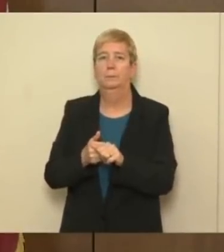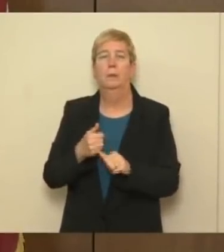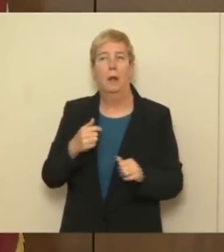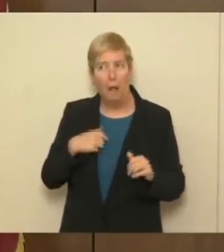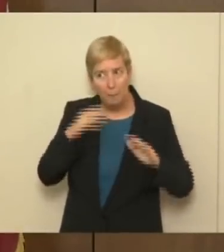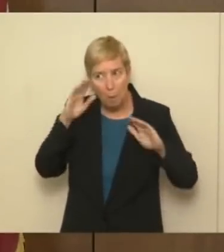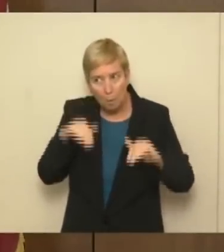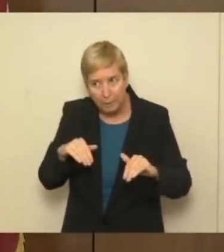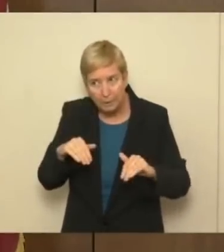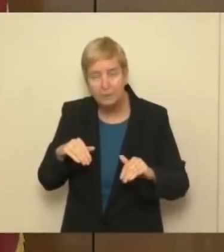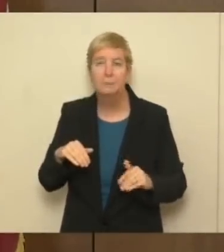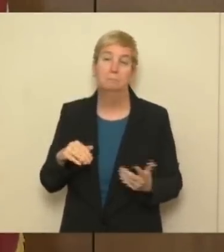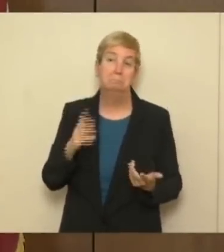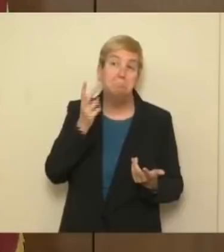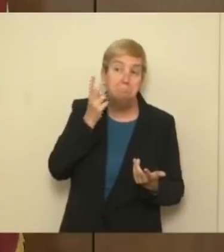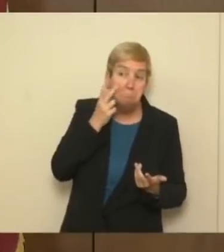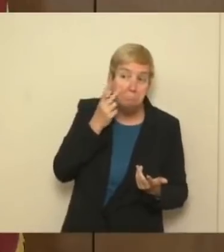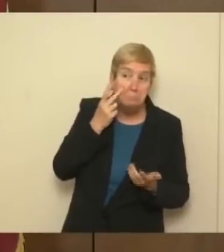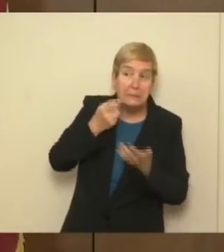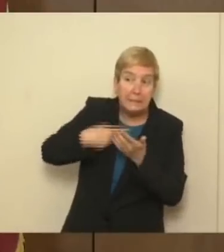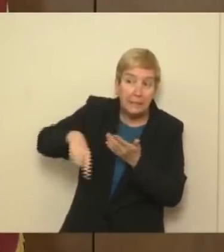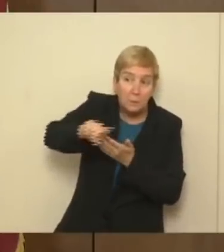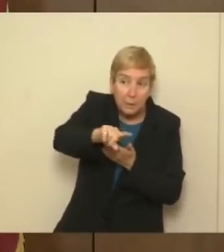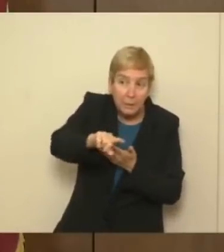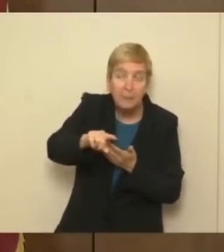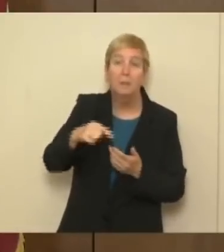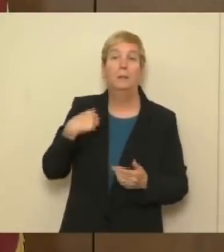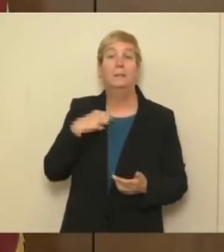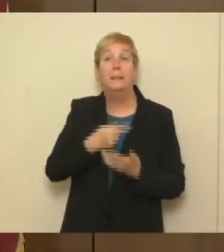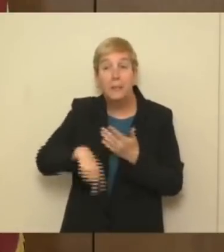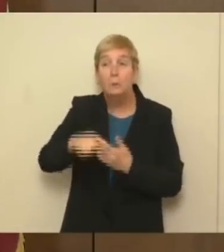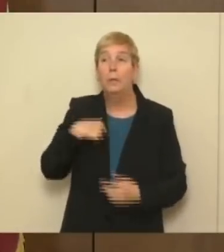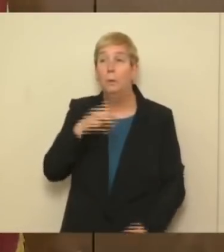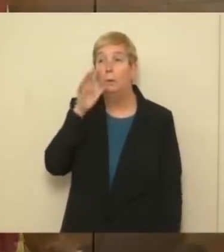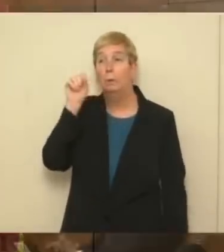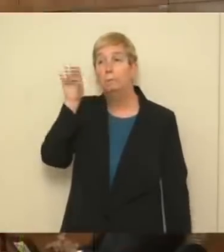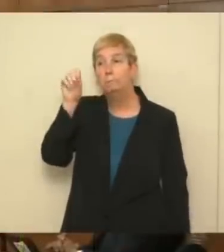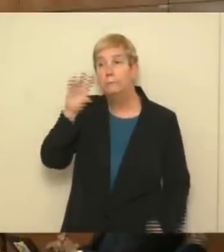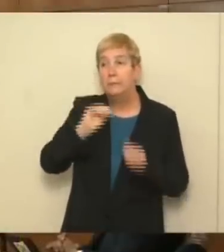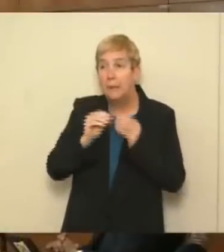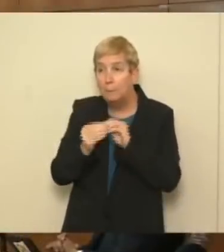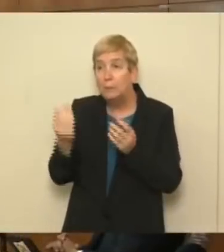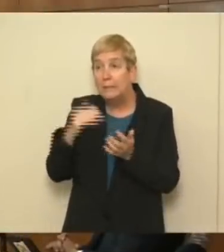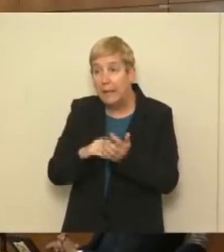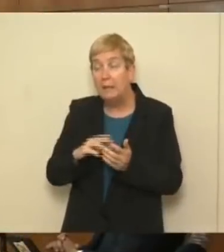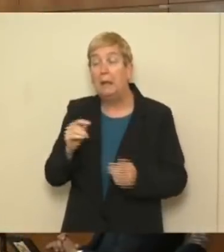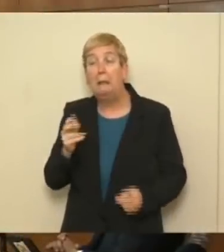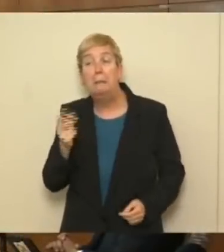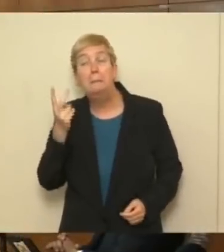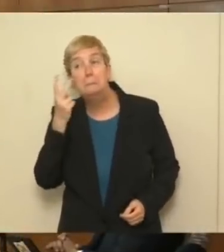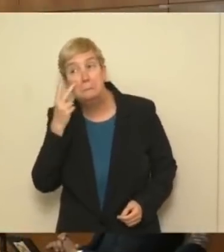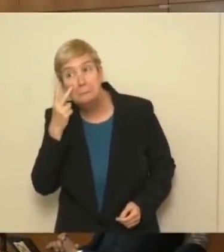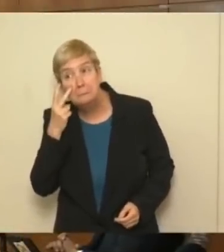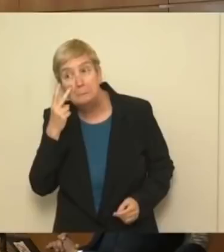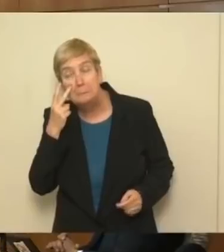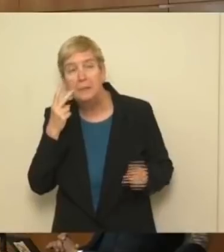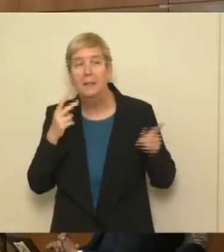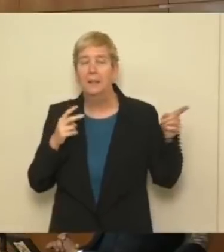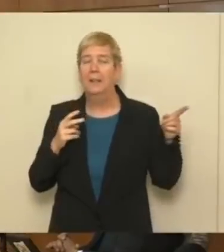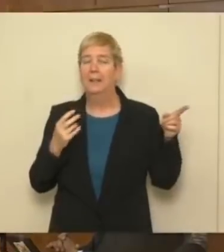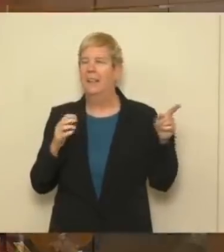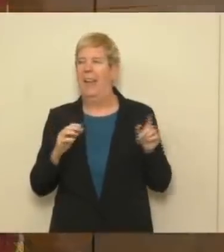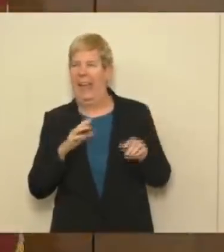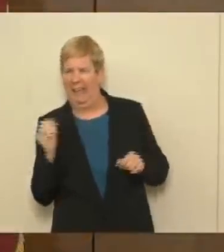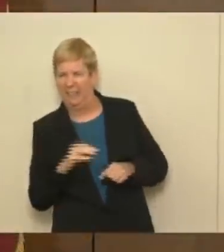We'll be back to you next week about what the numbers look like. And then the election. Now I've got Dr. Grace cueing